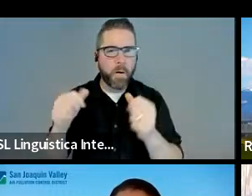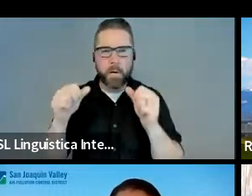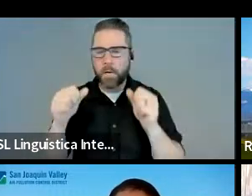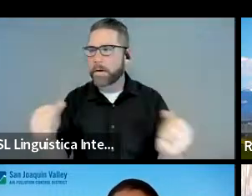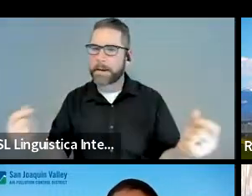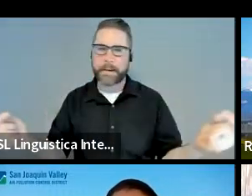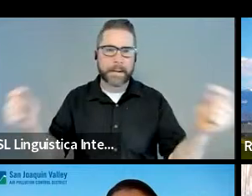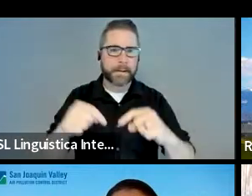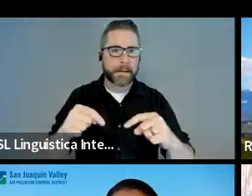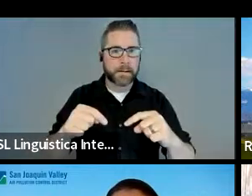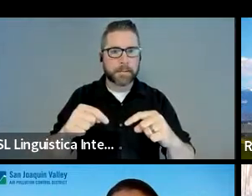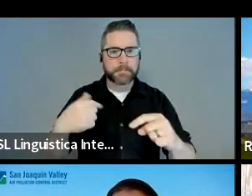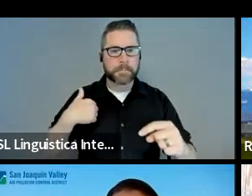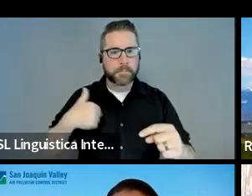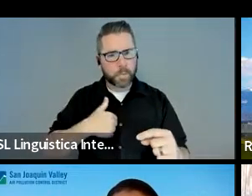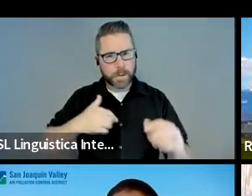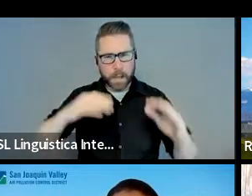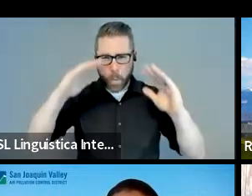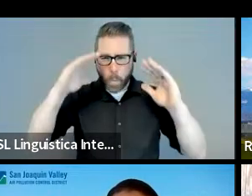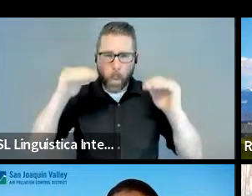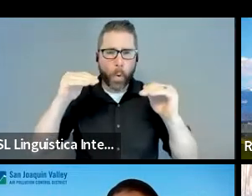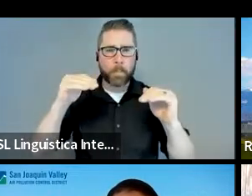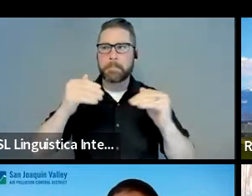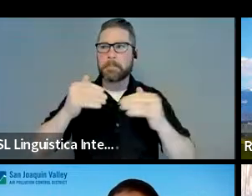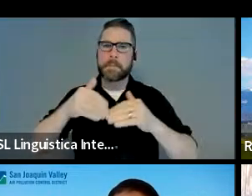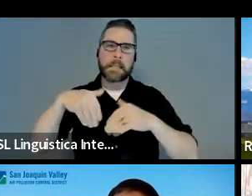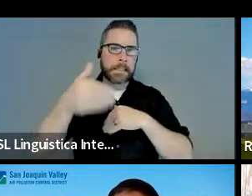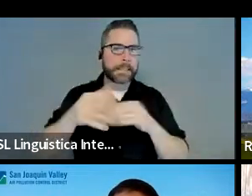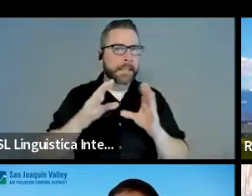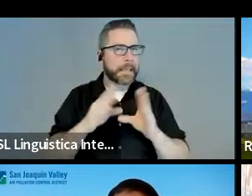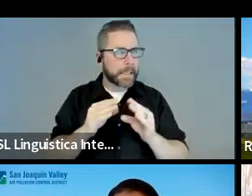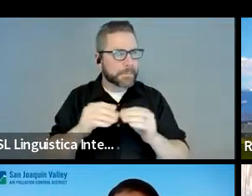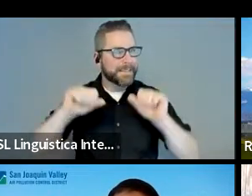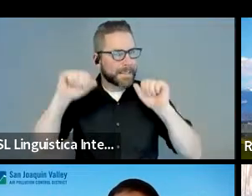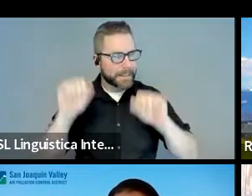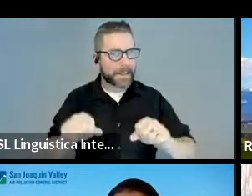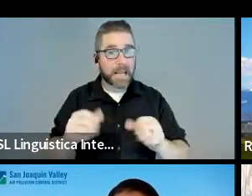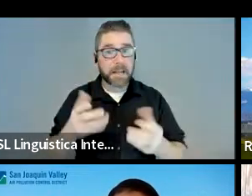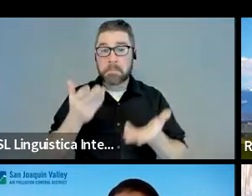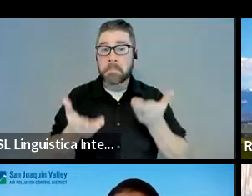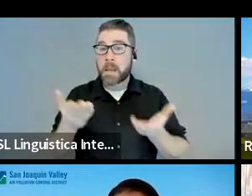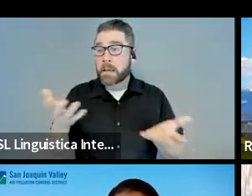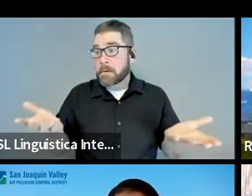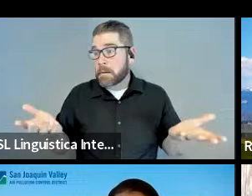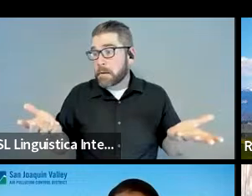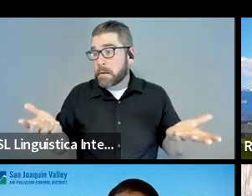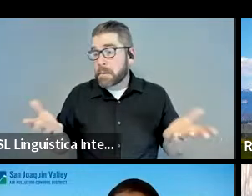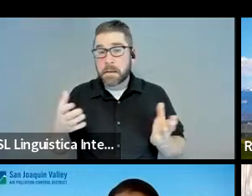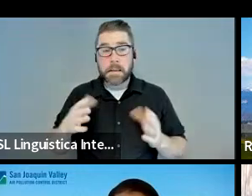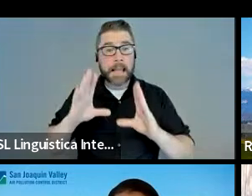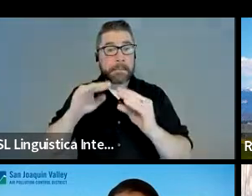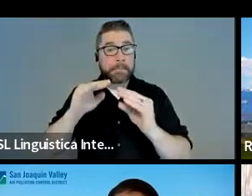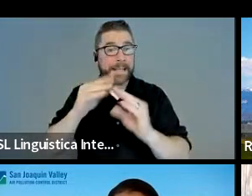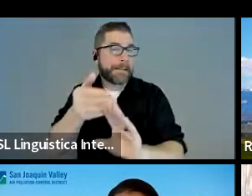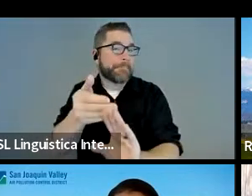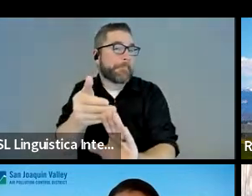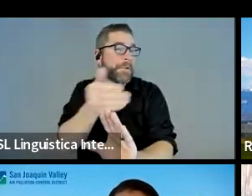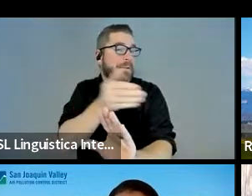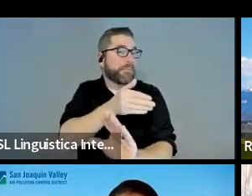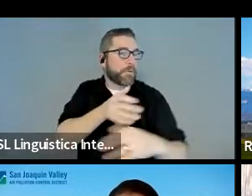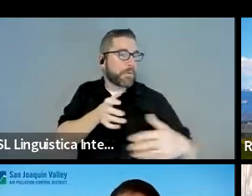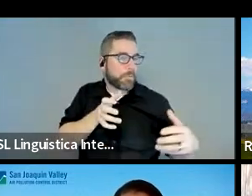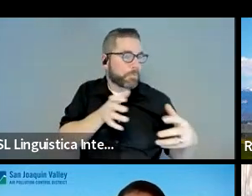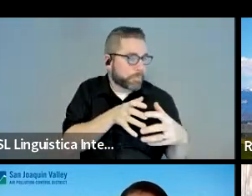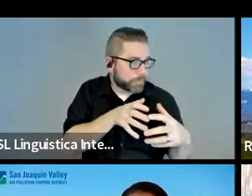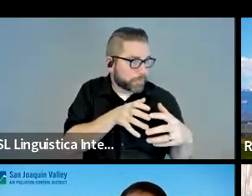we hope to do in the next meeting. Maybe have like a pre-meeting and ask if the